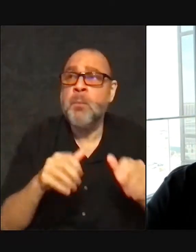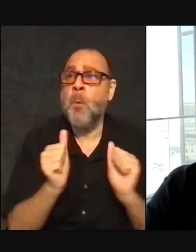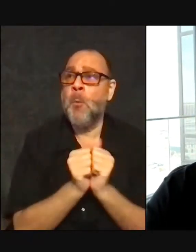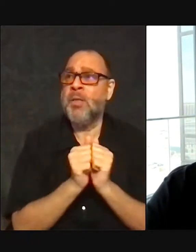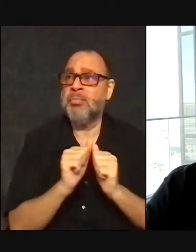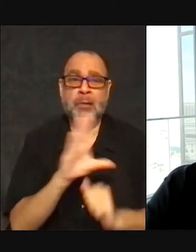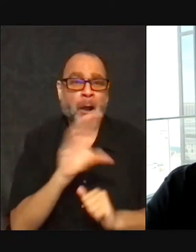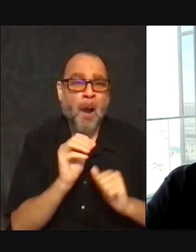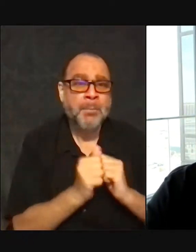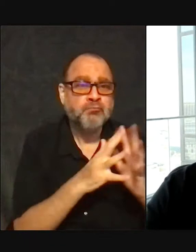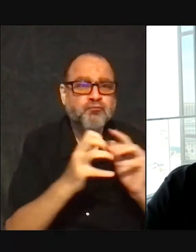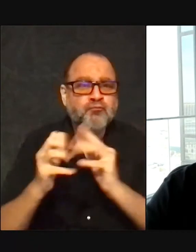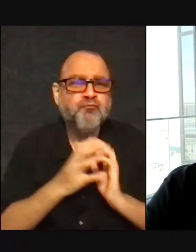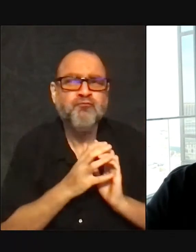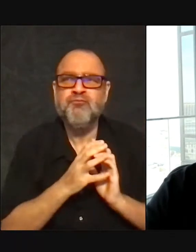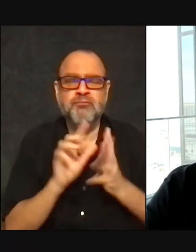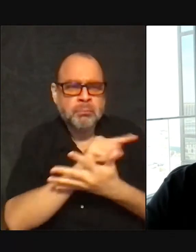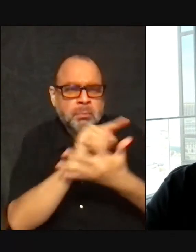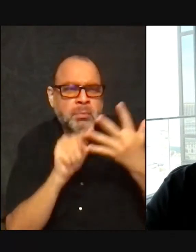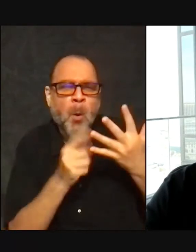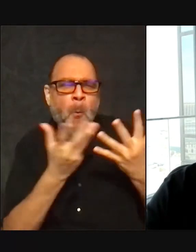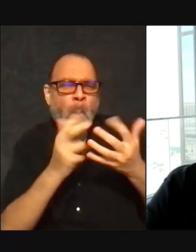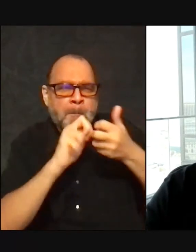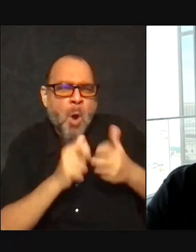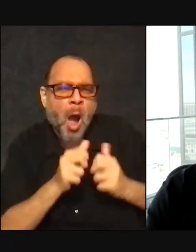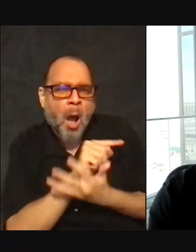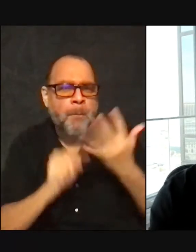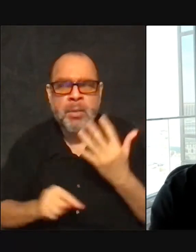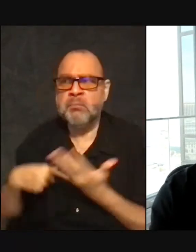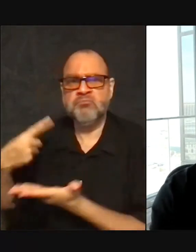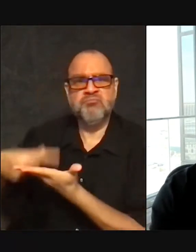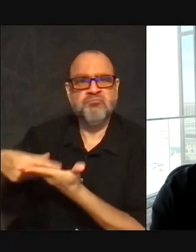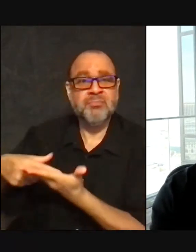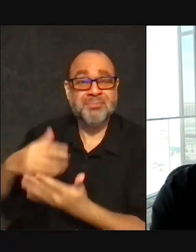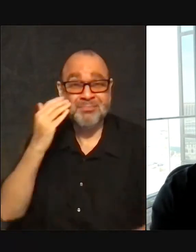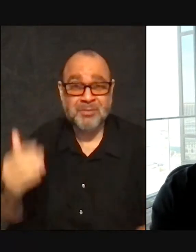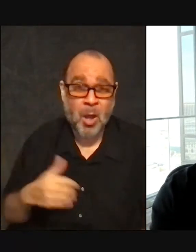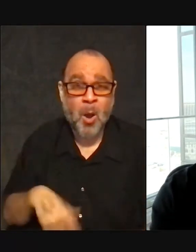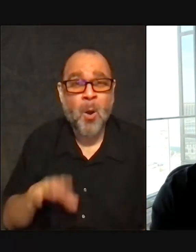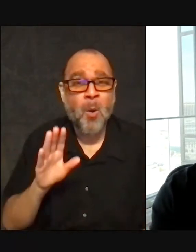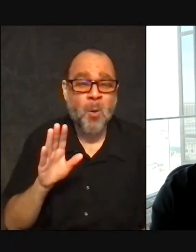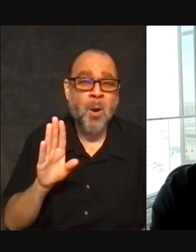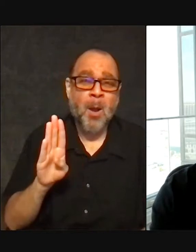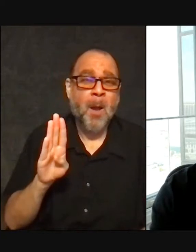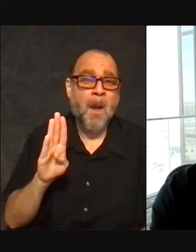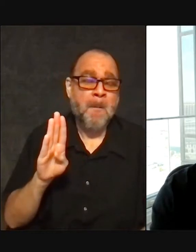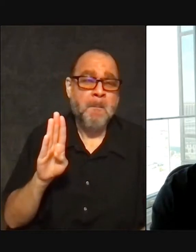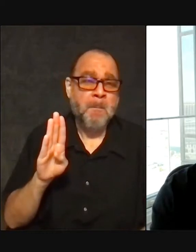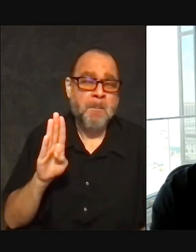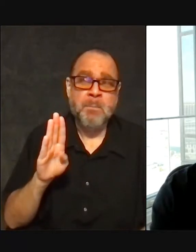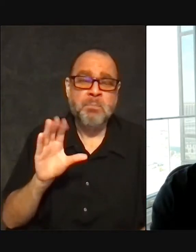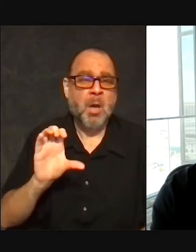honest place to kind of share that. I think Clubhouse doesn't become valued at $4 billion on the backs of Sand Hill Road white men. It